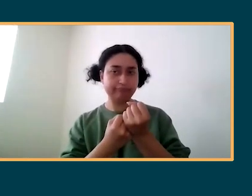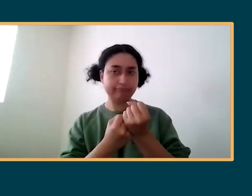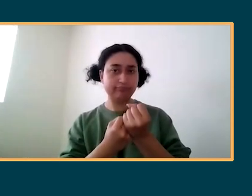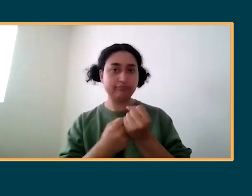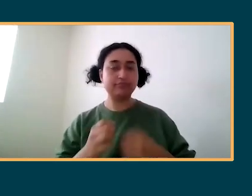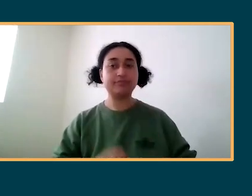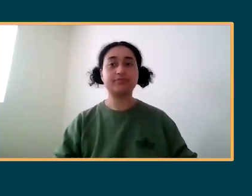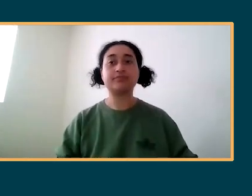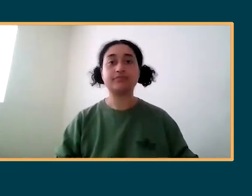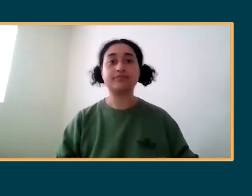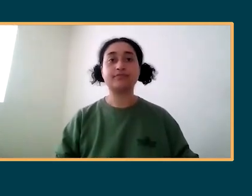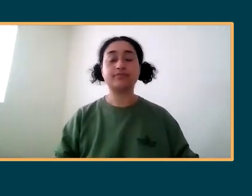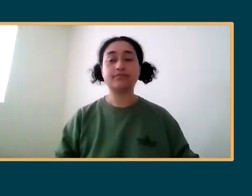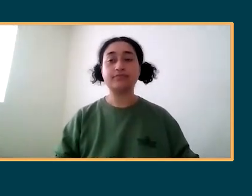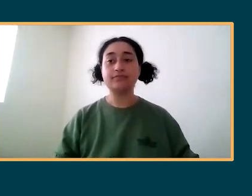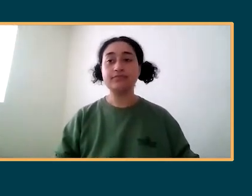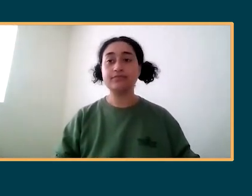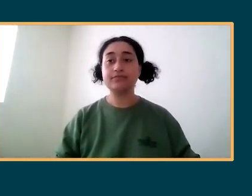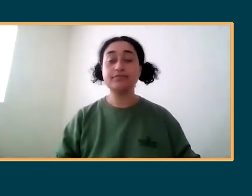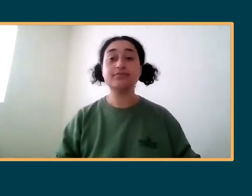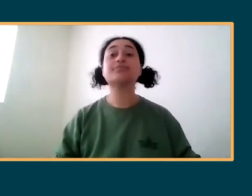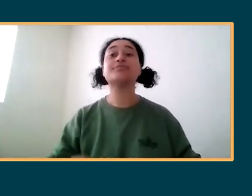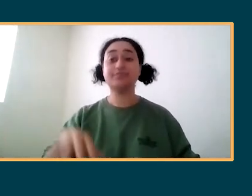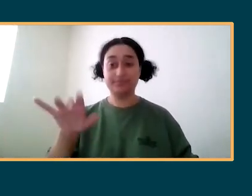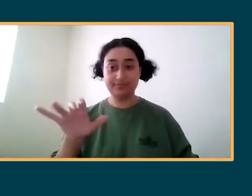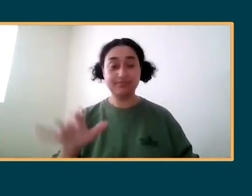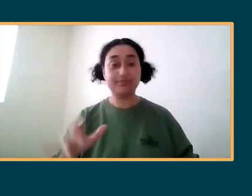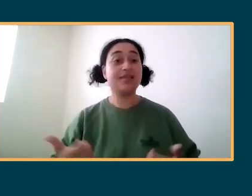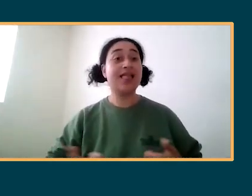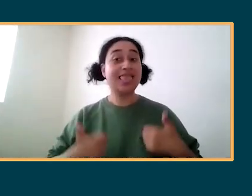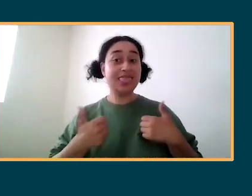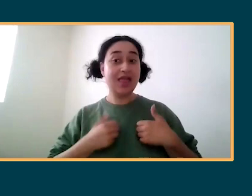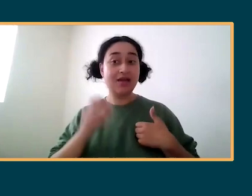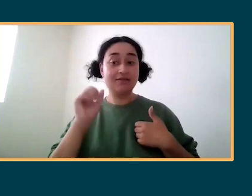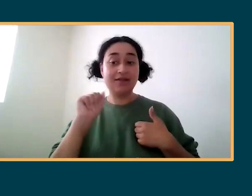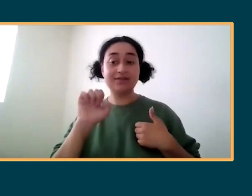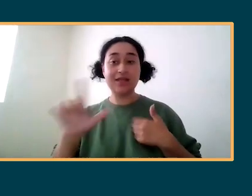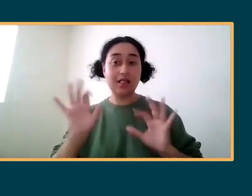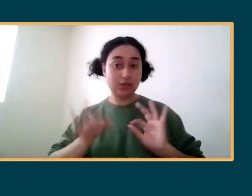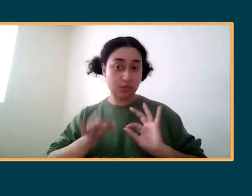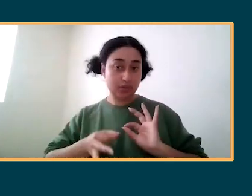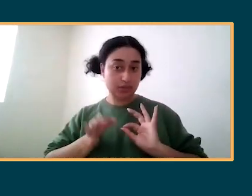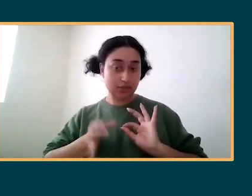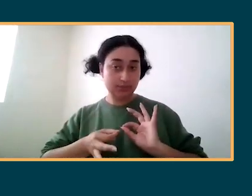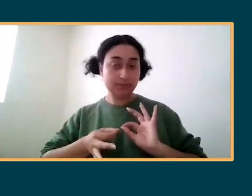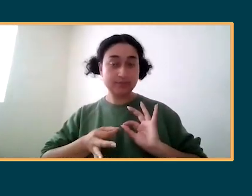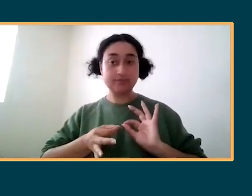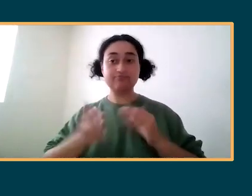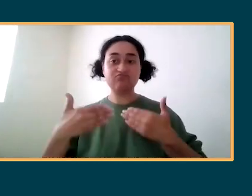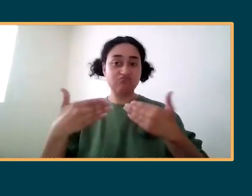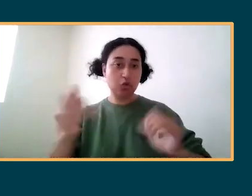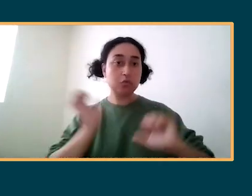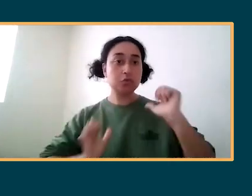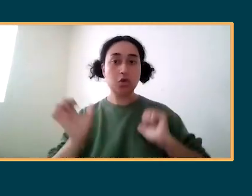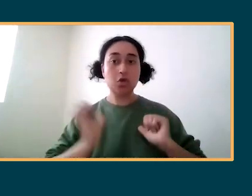Design Unicorn. There you are. Live ASL interpretation. If during the show